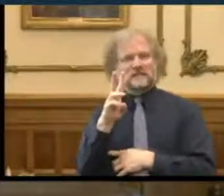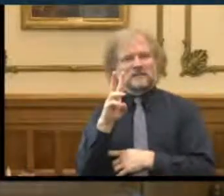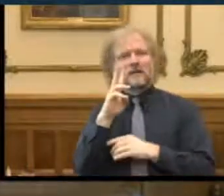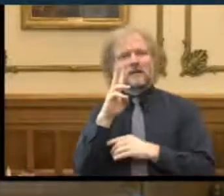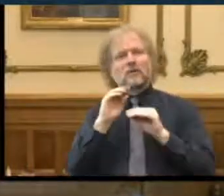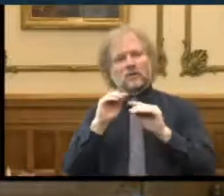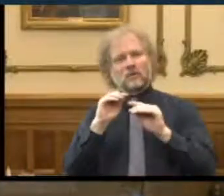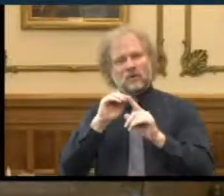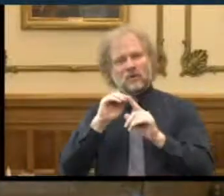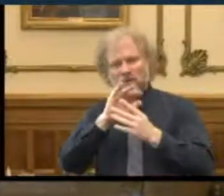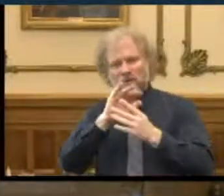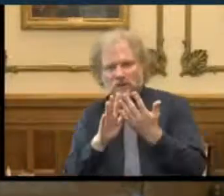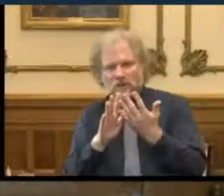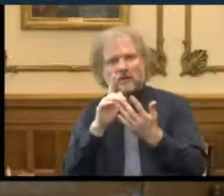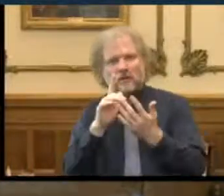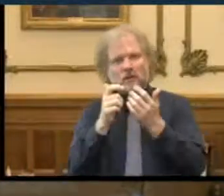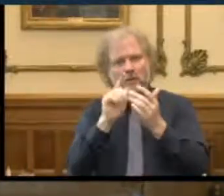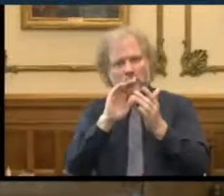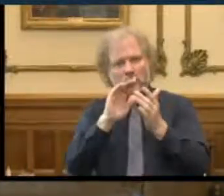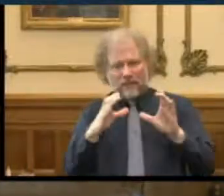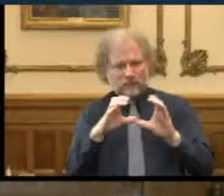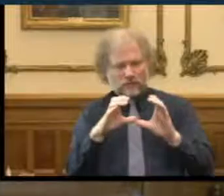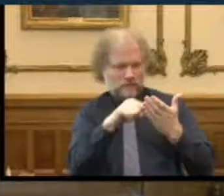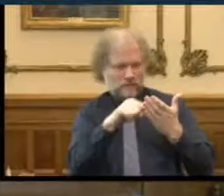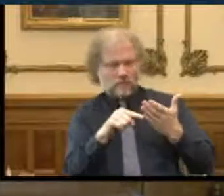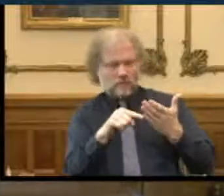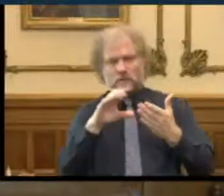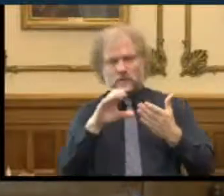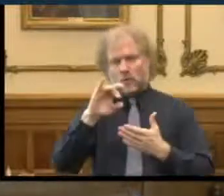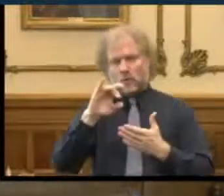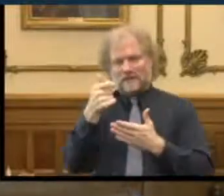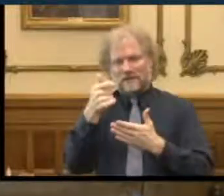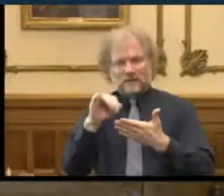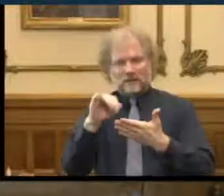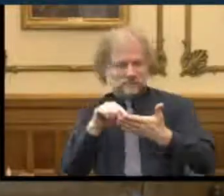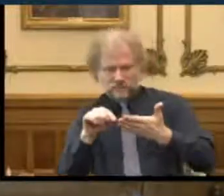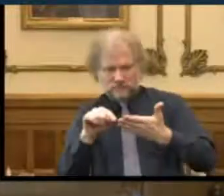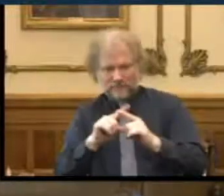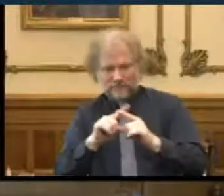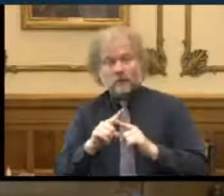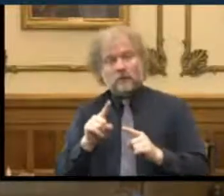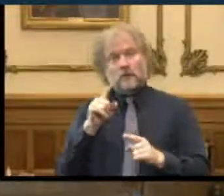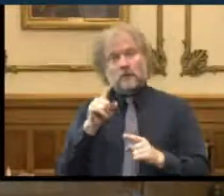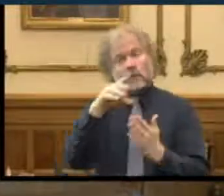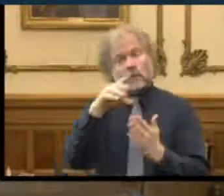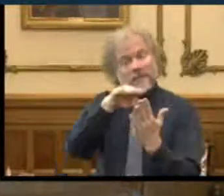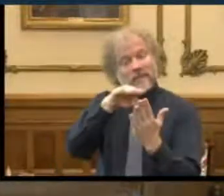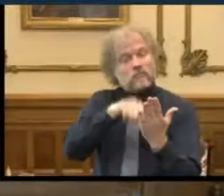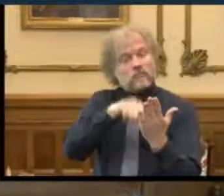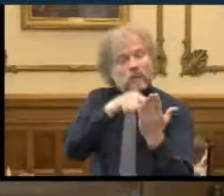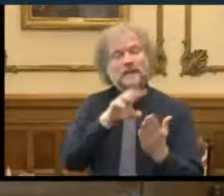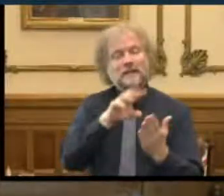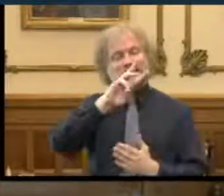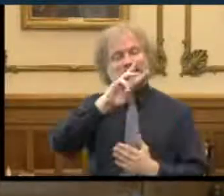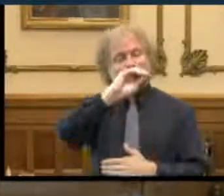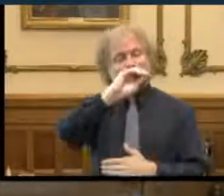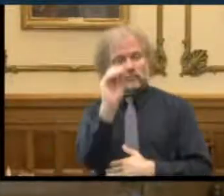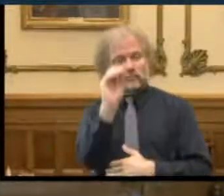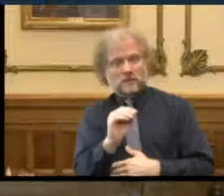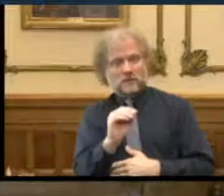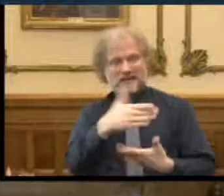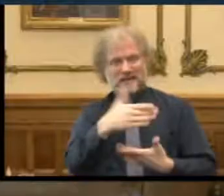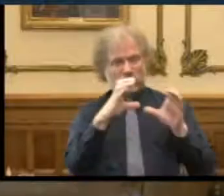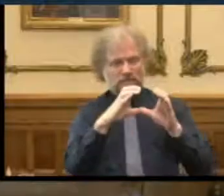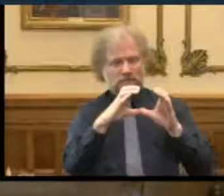basically surrounding what death certificates say about deaths from COVID-19. In there, they mentioned that 6% of the death certificates